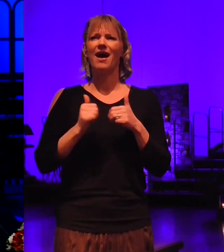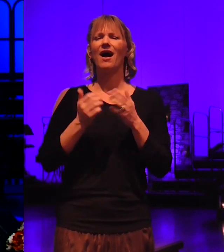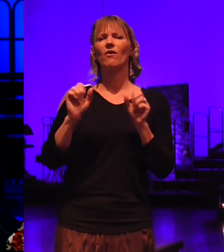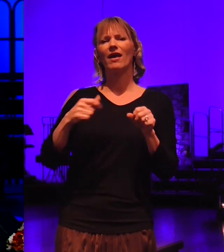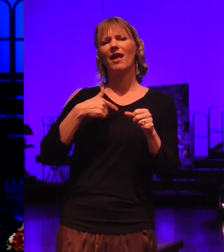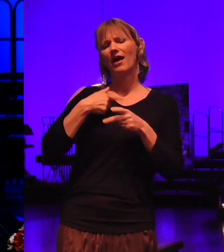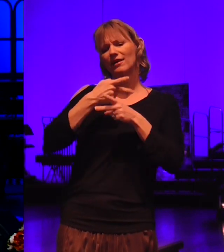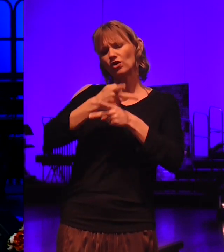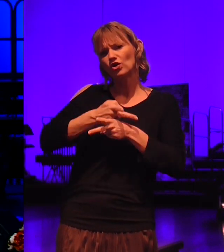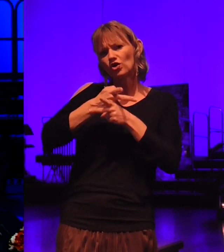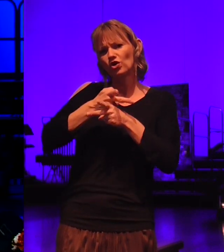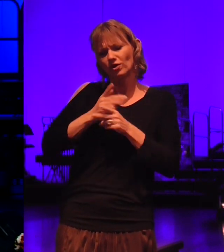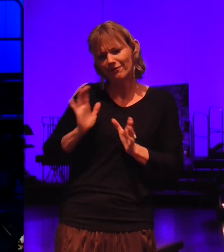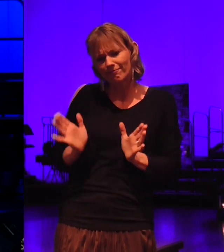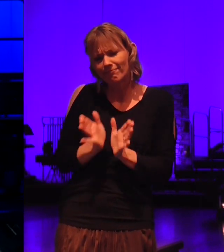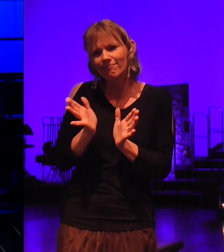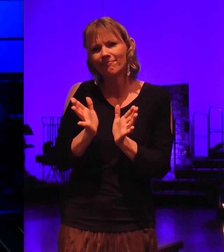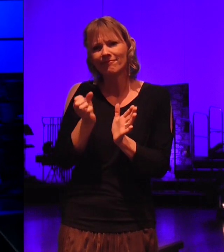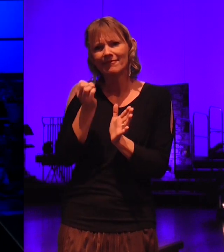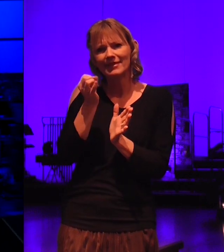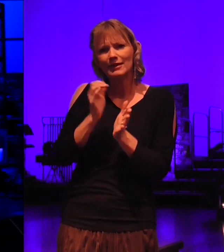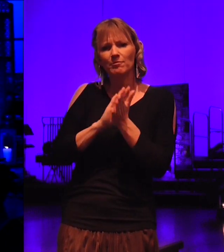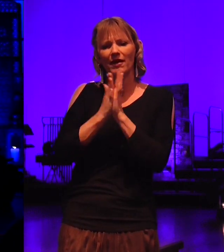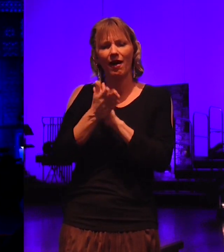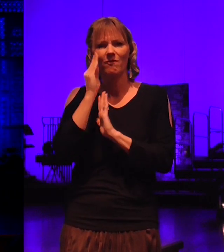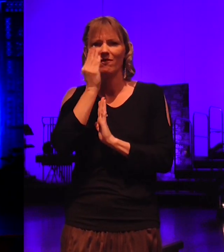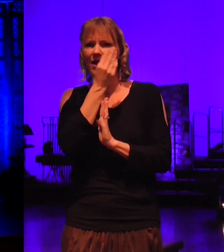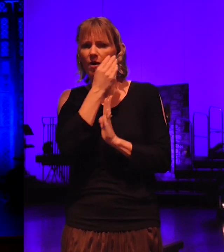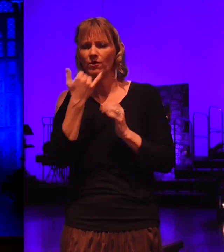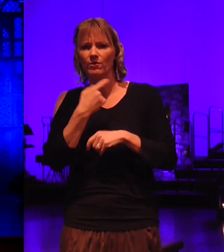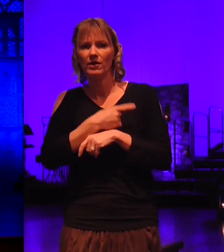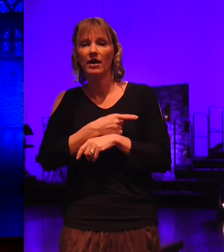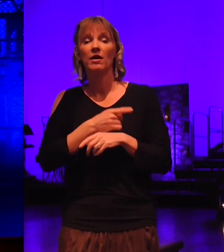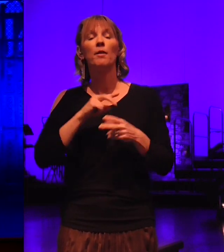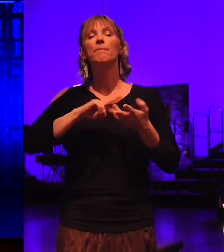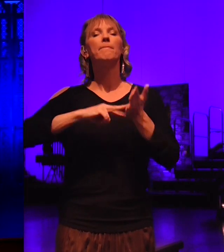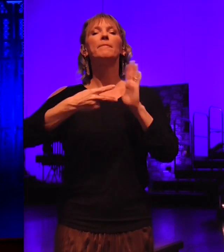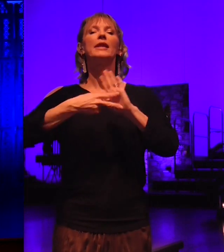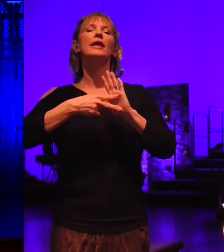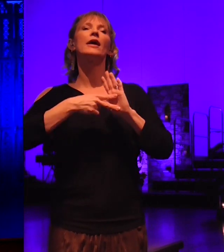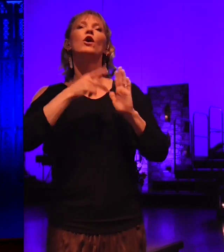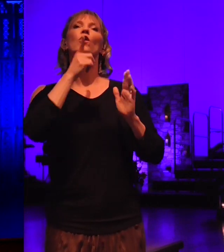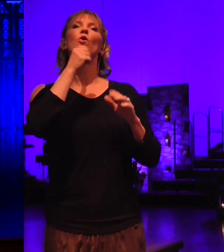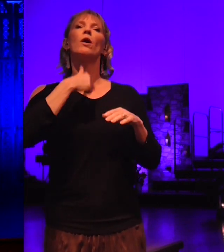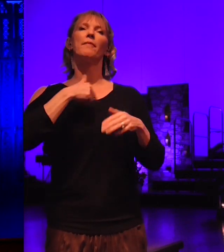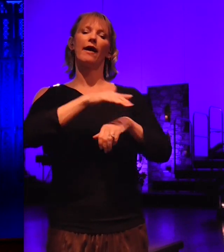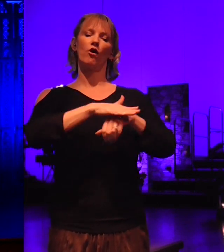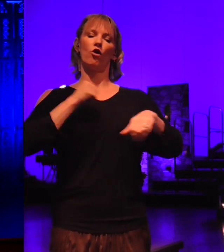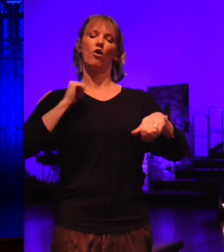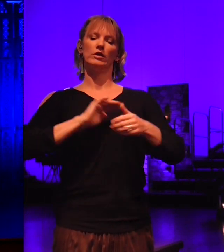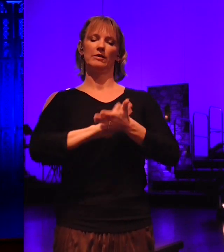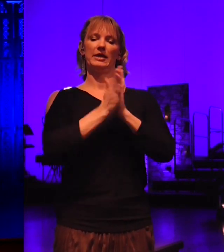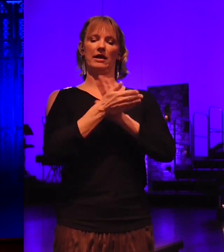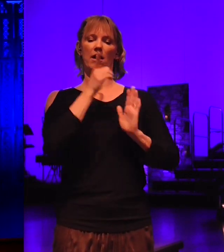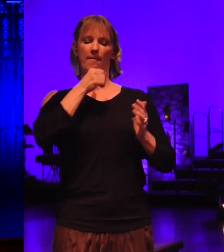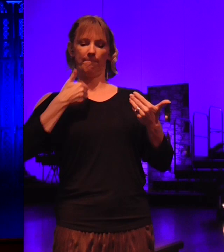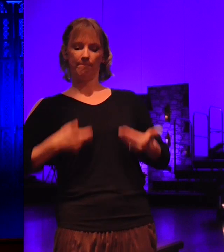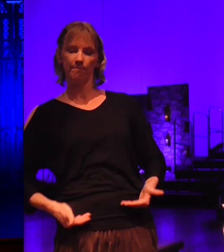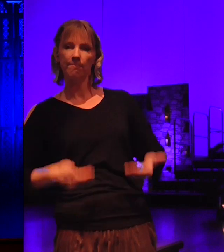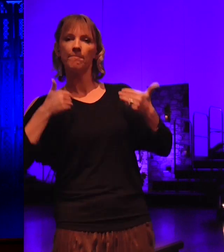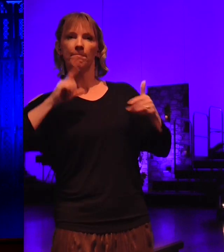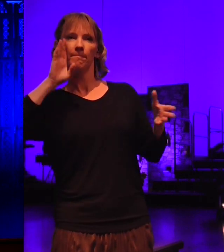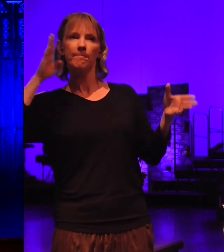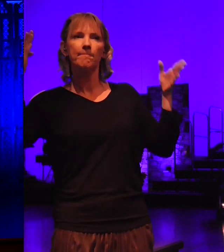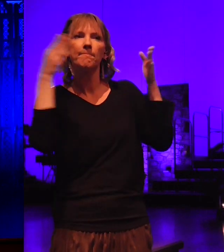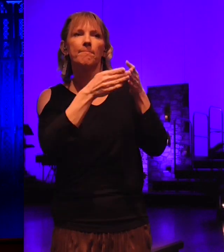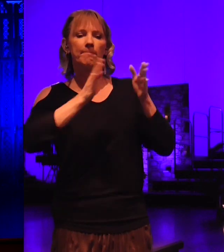nurture that seed in flowering today? In other words, who am I called to become to focus towards